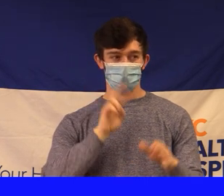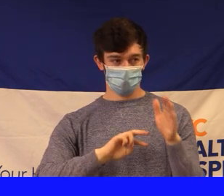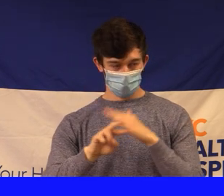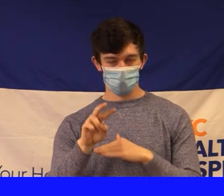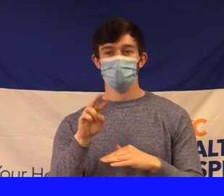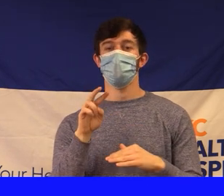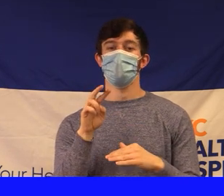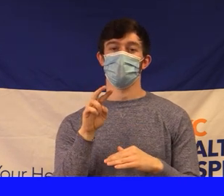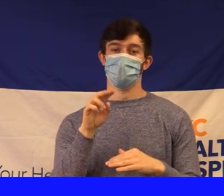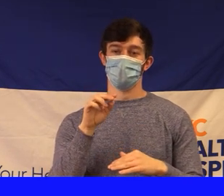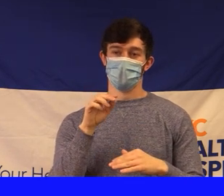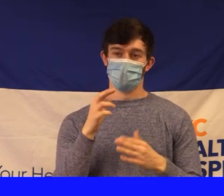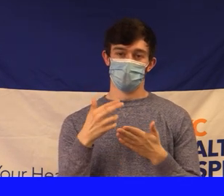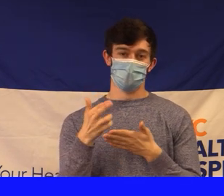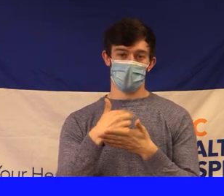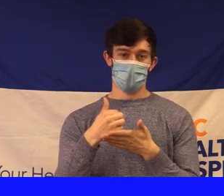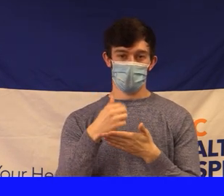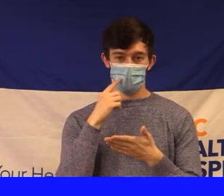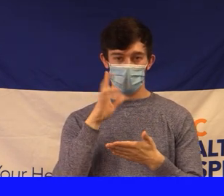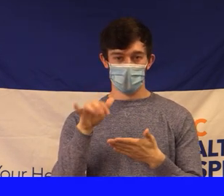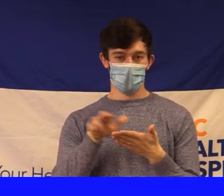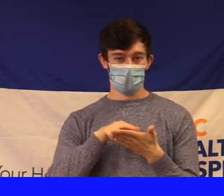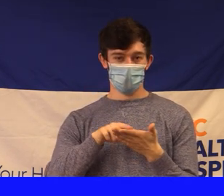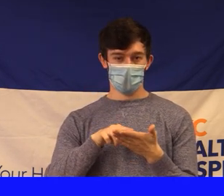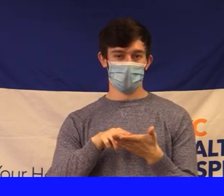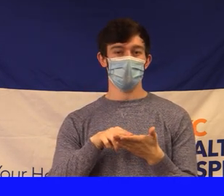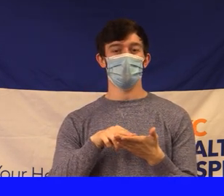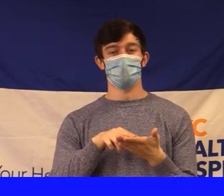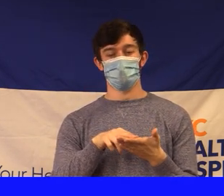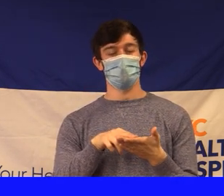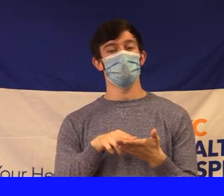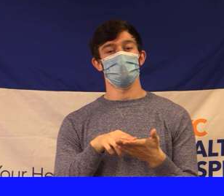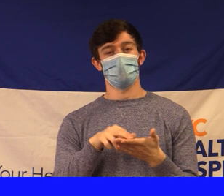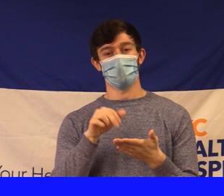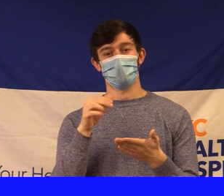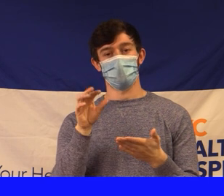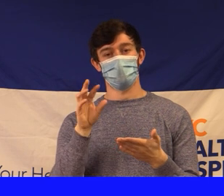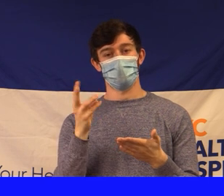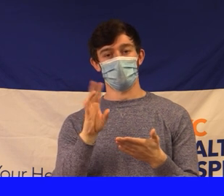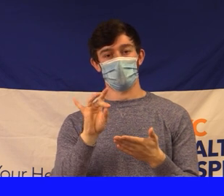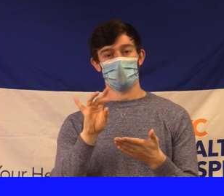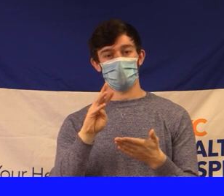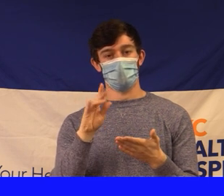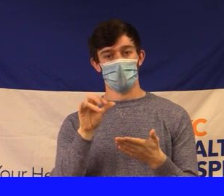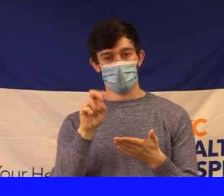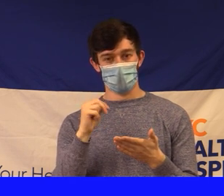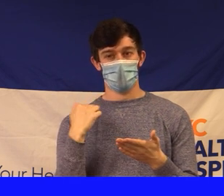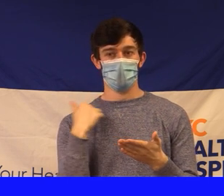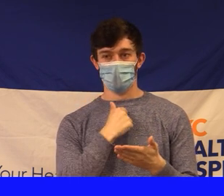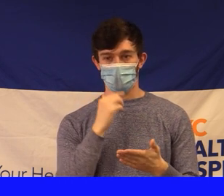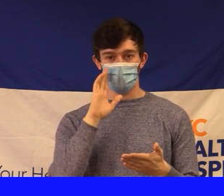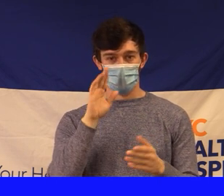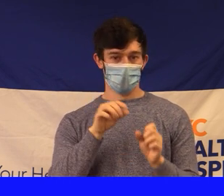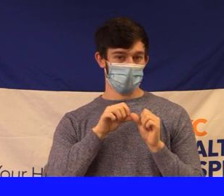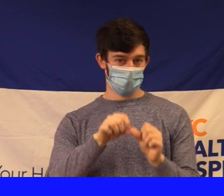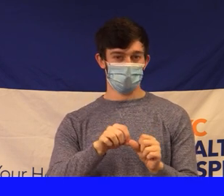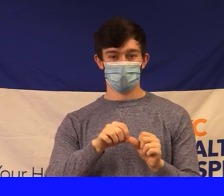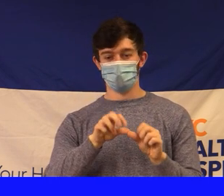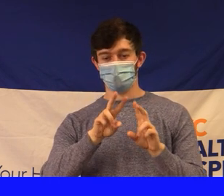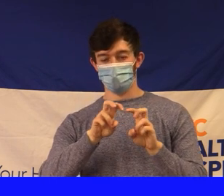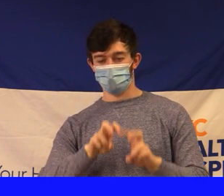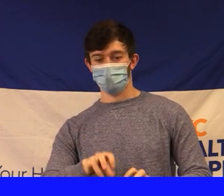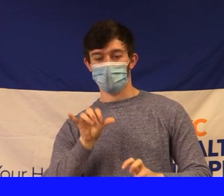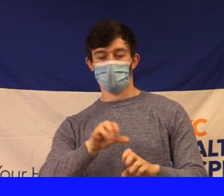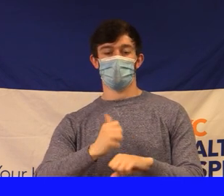a meaningful net revenue on the contract over 5 years of $68 million, and we'll continue to evaluate